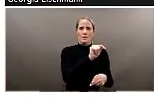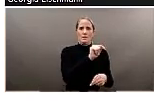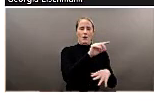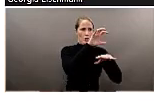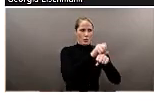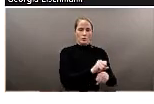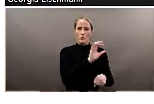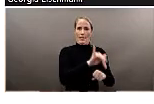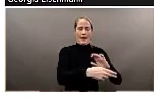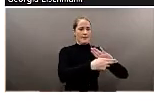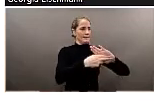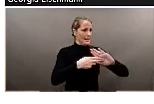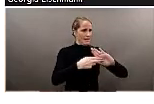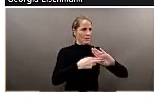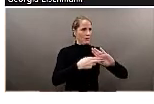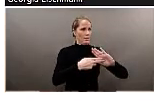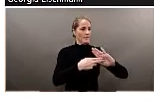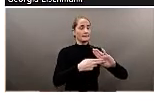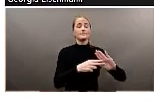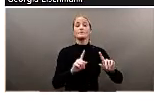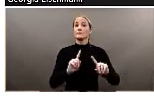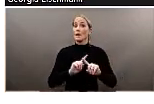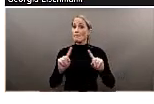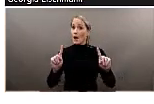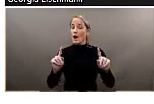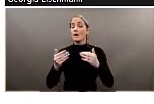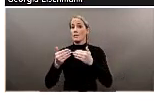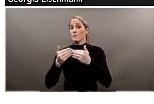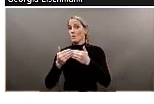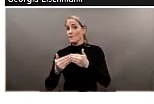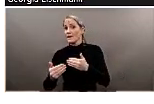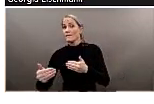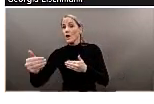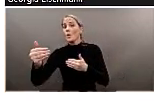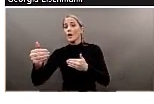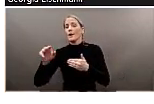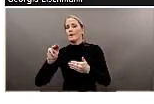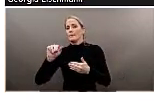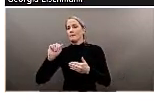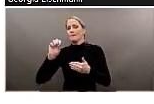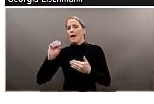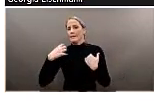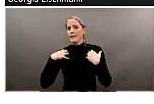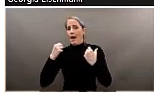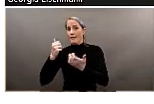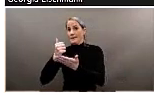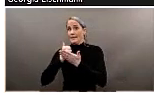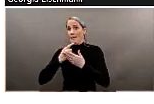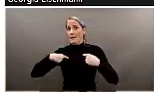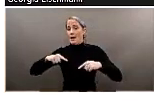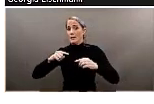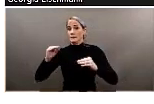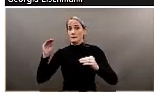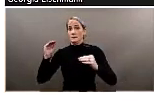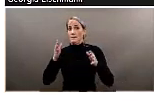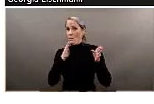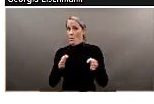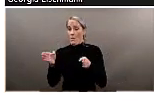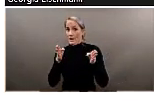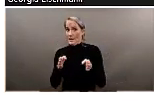getting the brand name product Flovent. Moving forward, Mass Health has given us a few months to get this together, but moving forward,